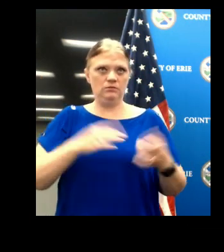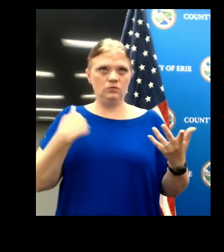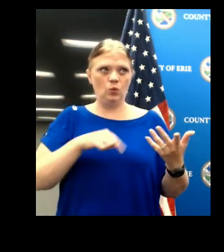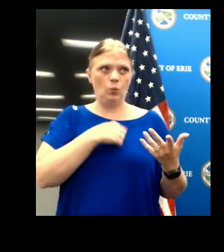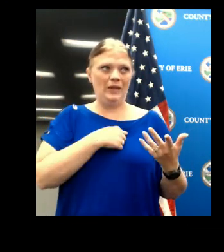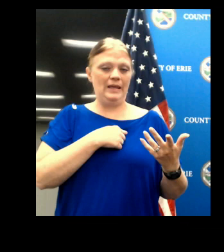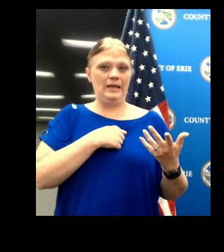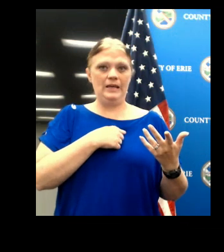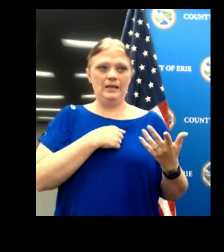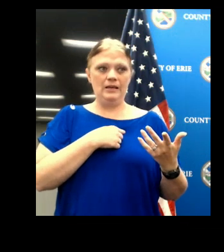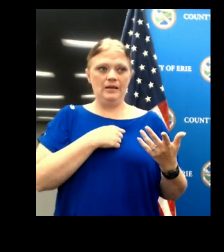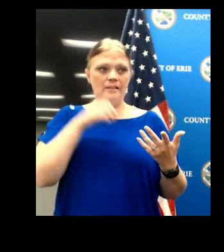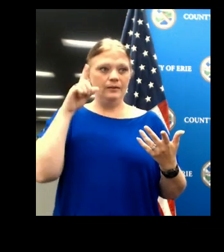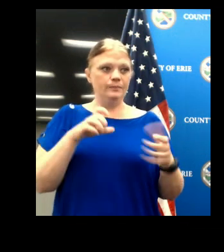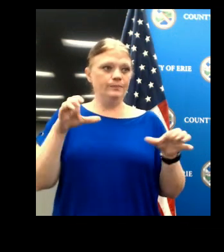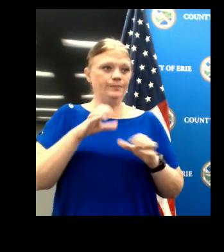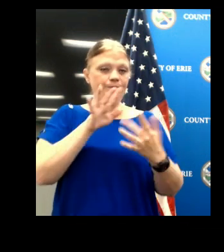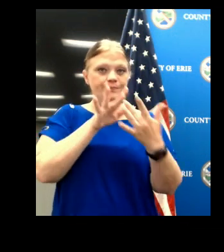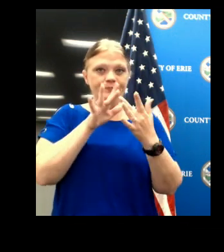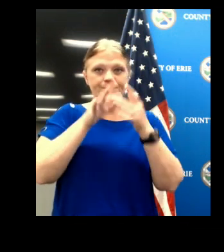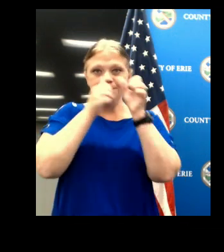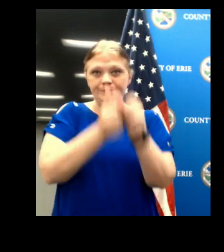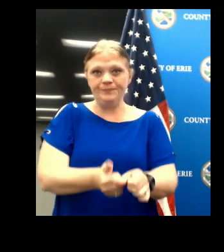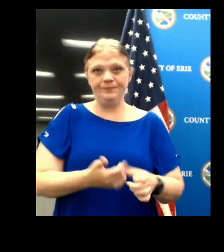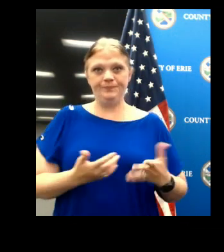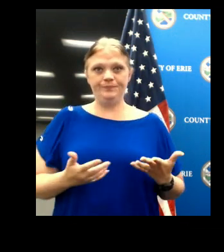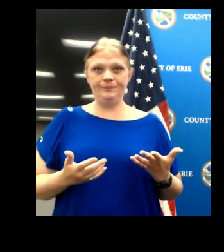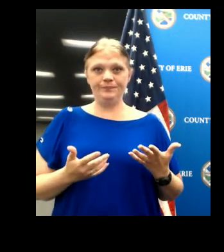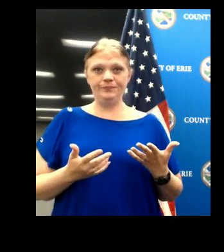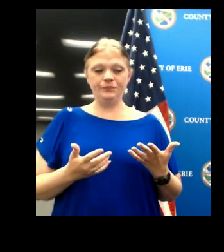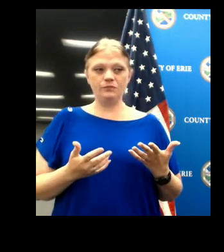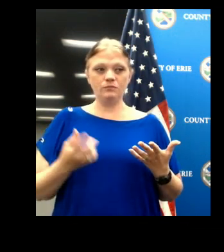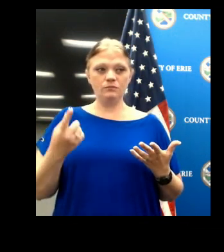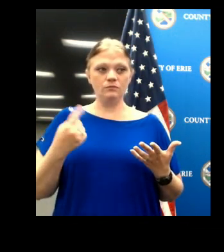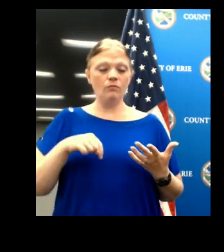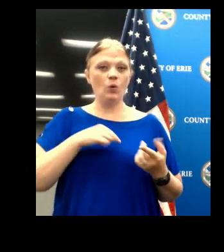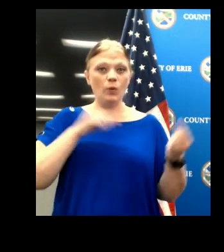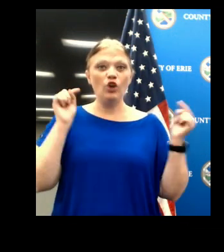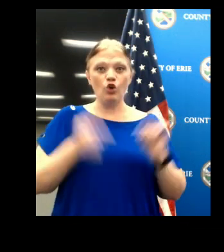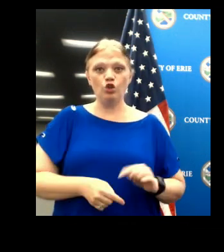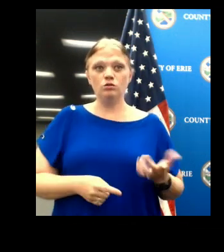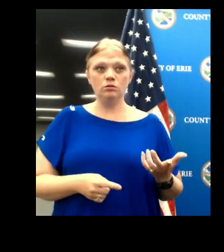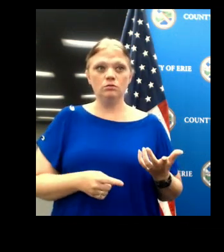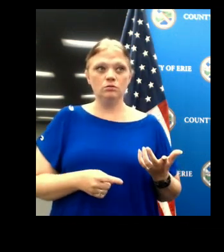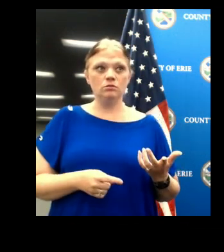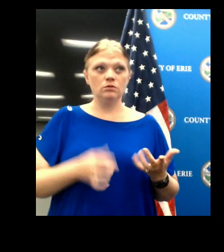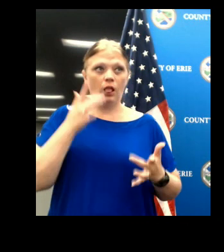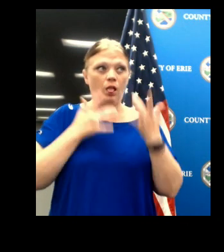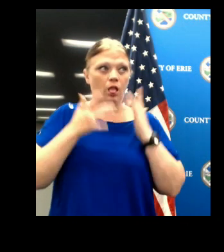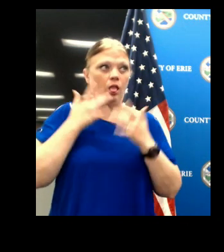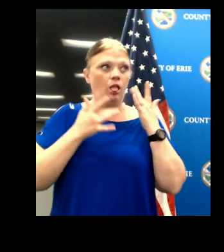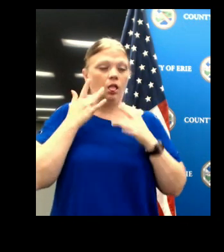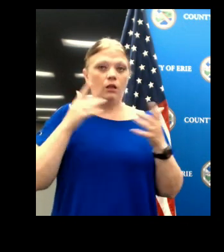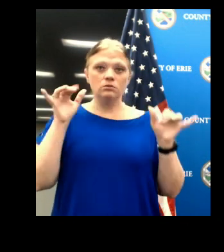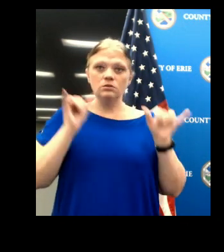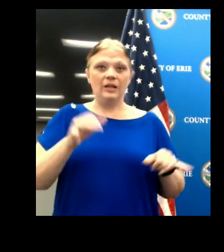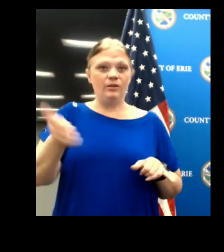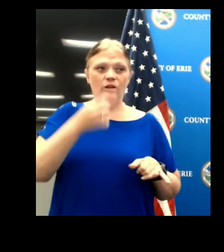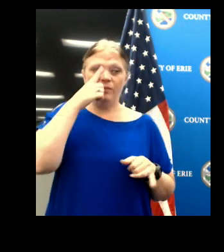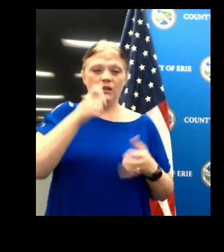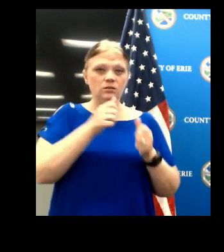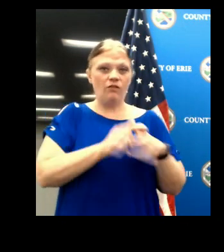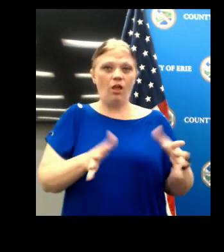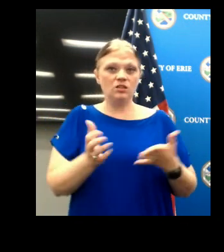the ones that have to do the contact tracing. And we're hurt, just like a lot of others are hurt because of the significant loss of